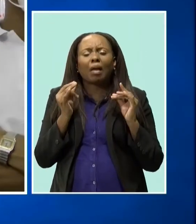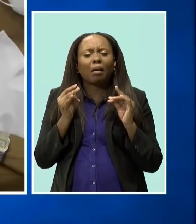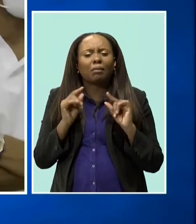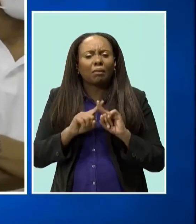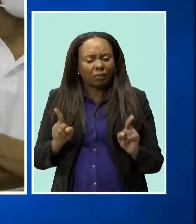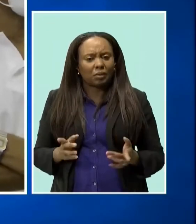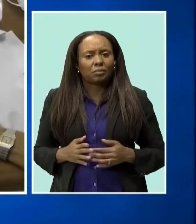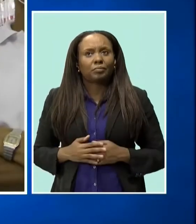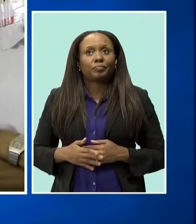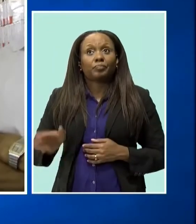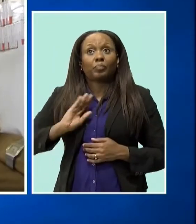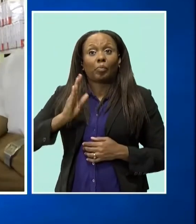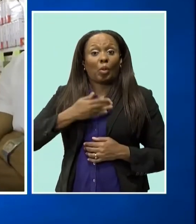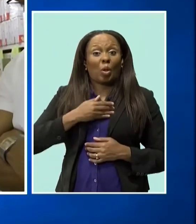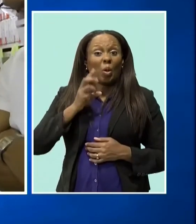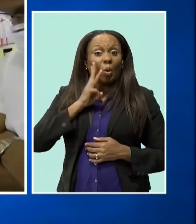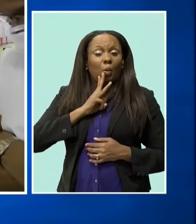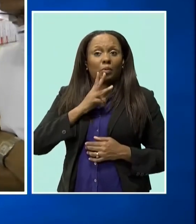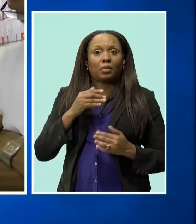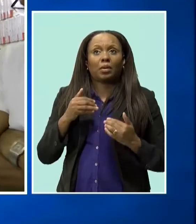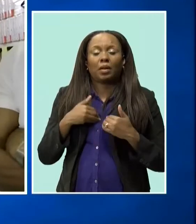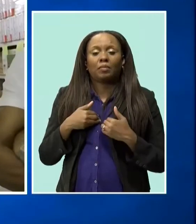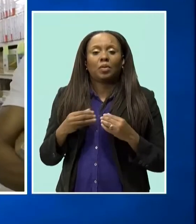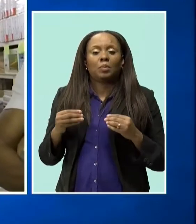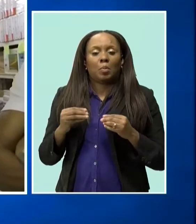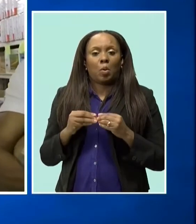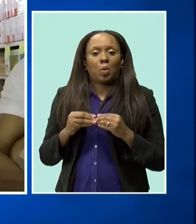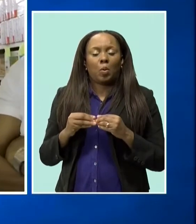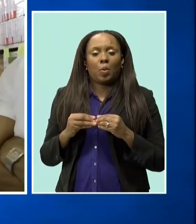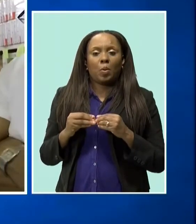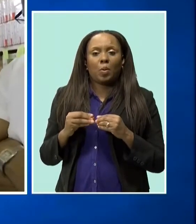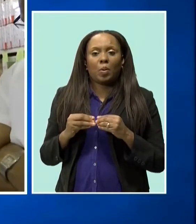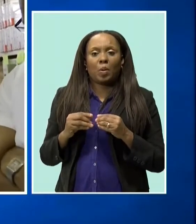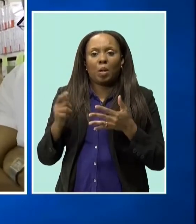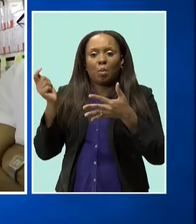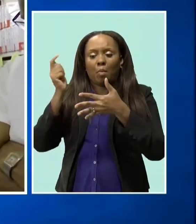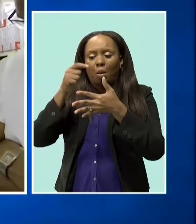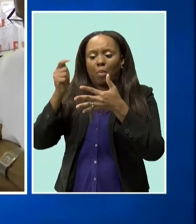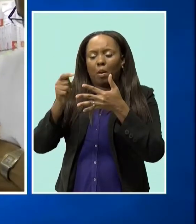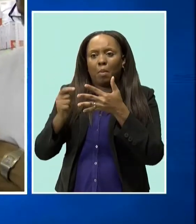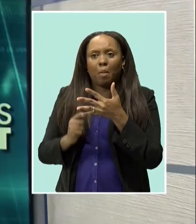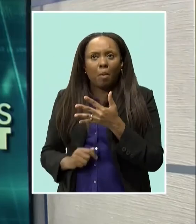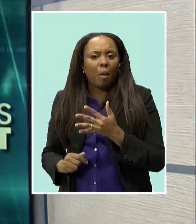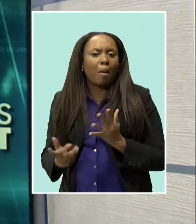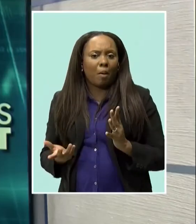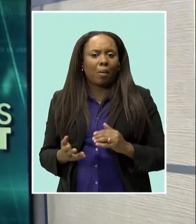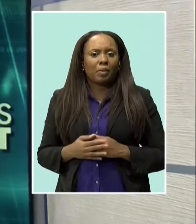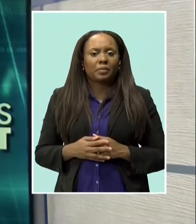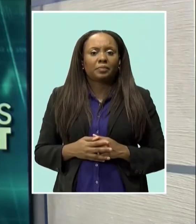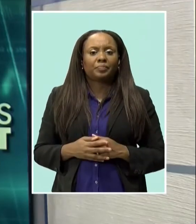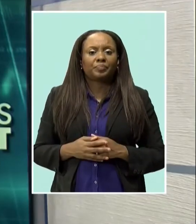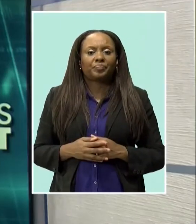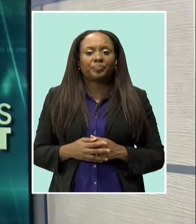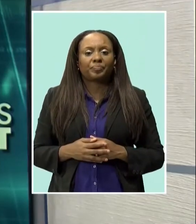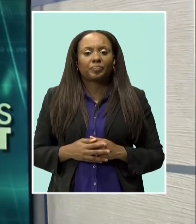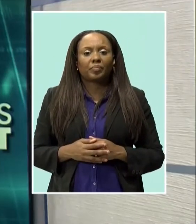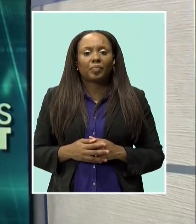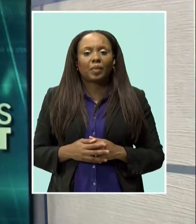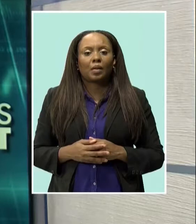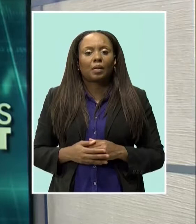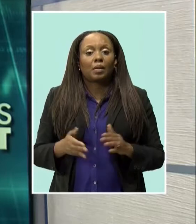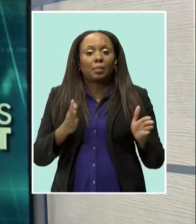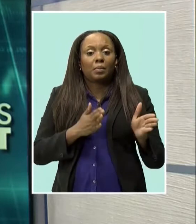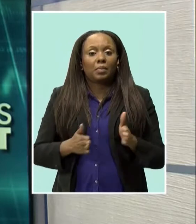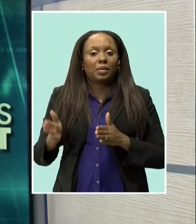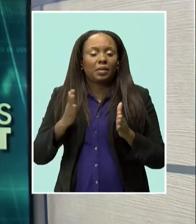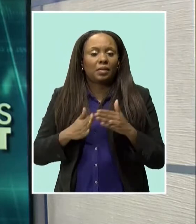fact, our wines have a wider range in terms of what it can do. We're also hearing that plans are already